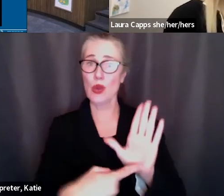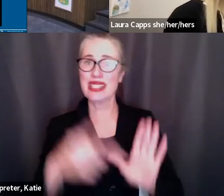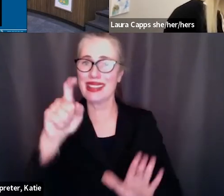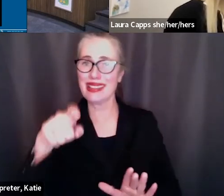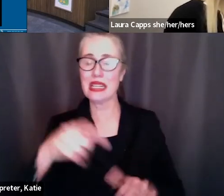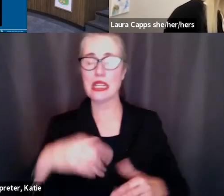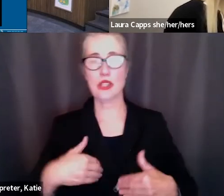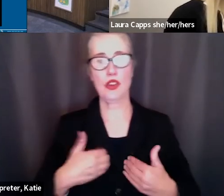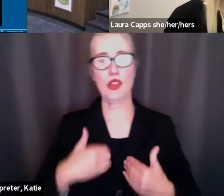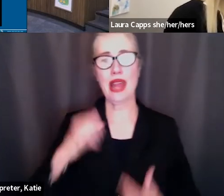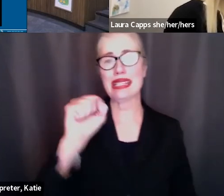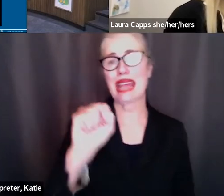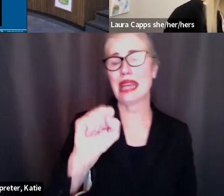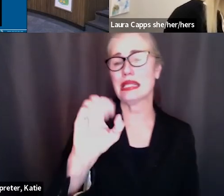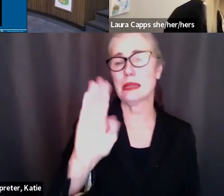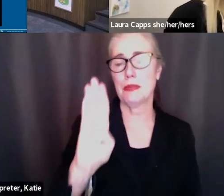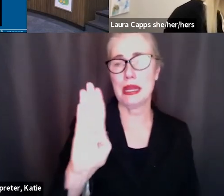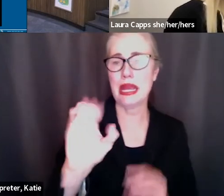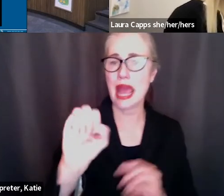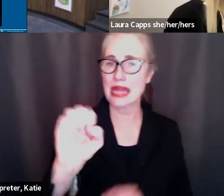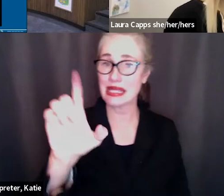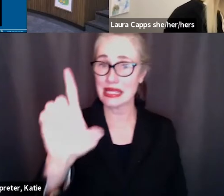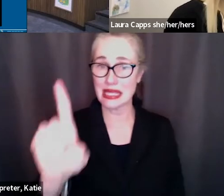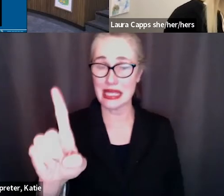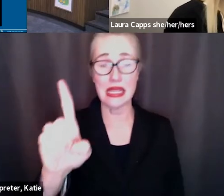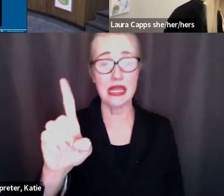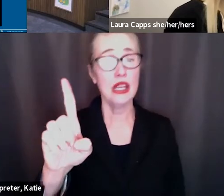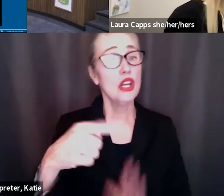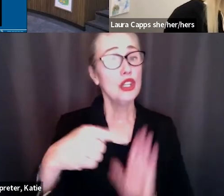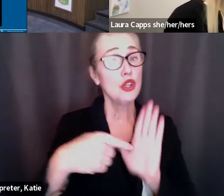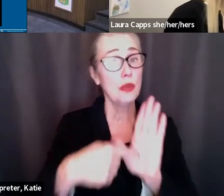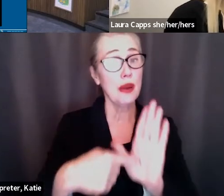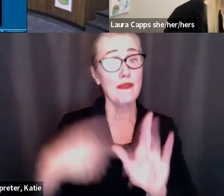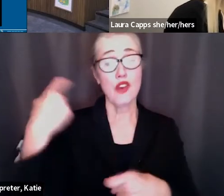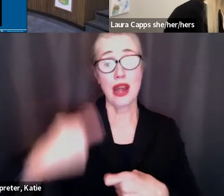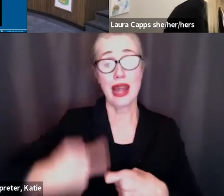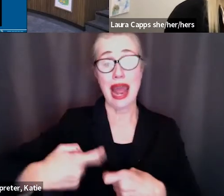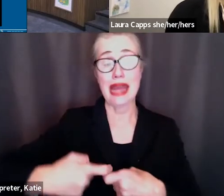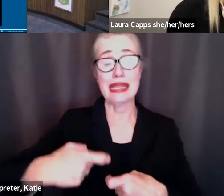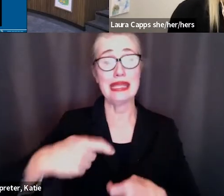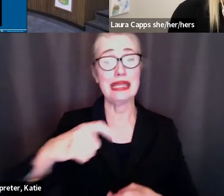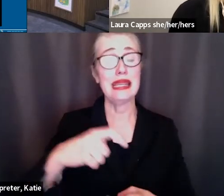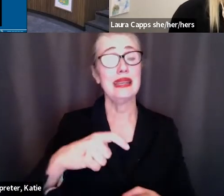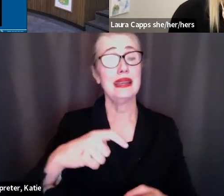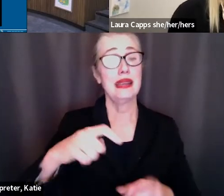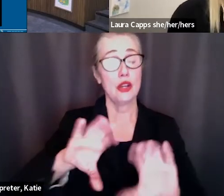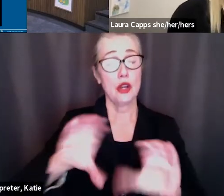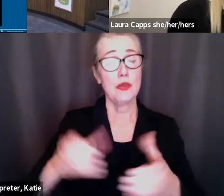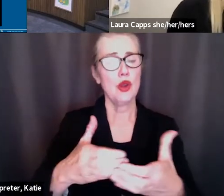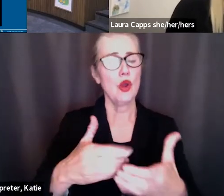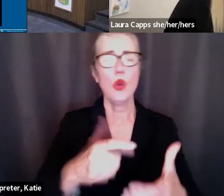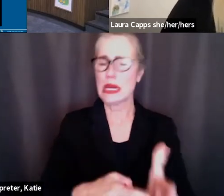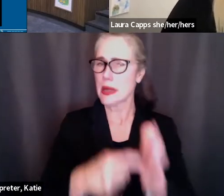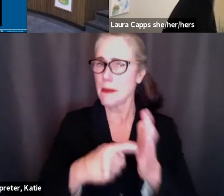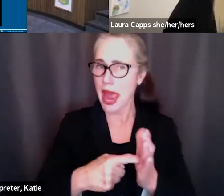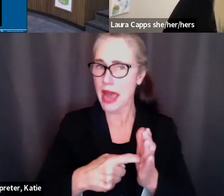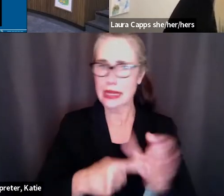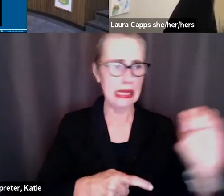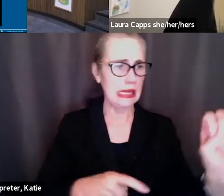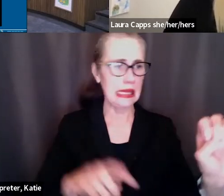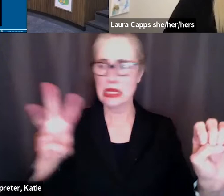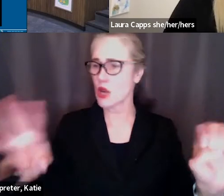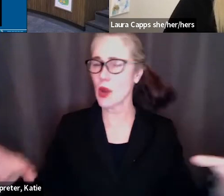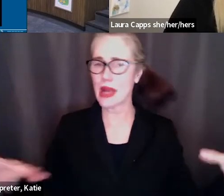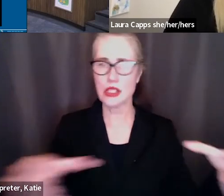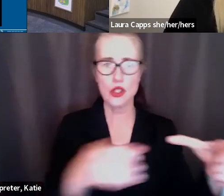in order to ensure proper representation for the latinx community we demand that the east side and west side are kept together and that goleta isla